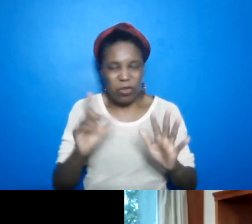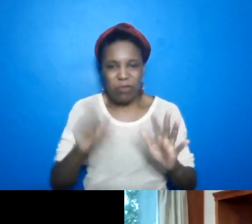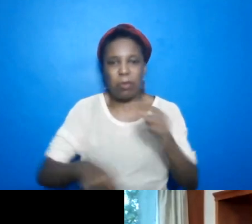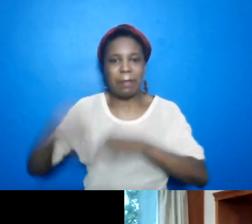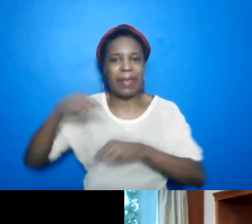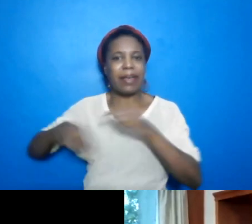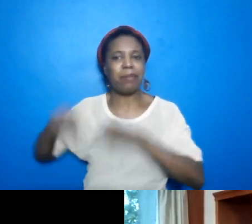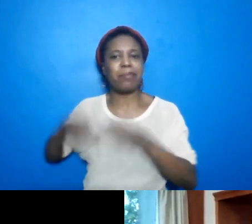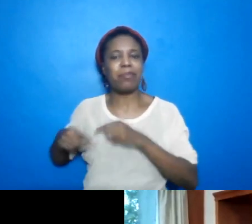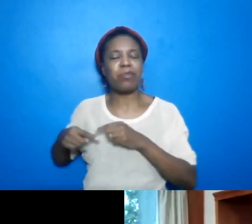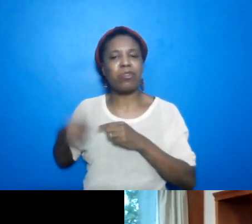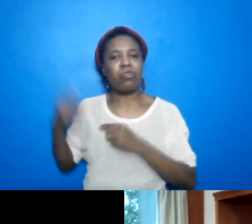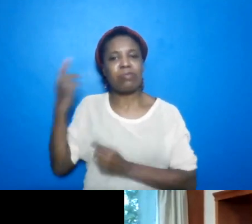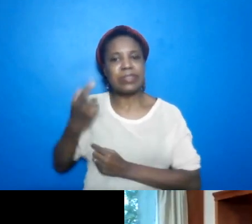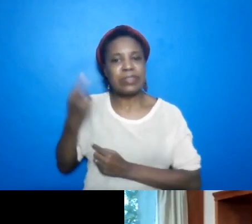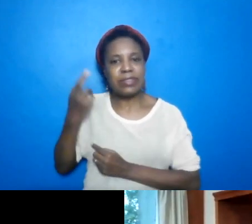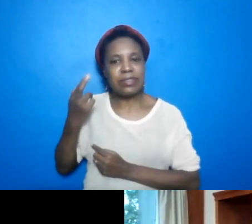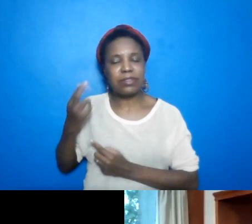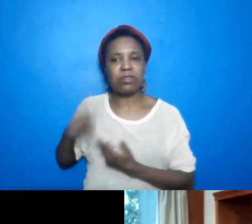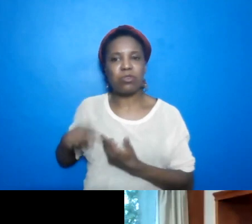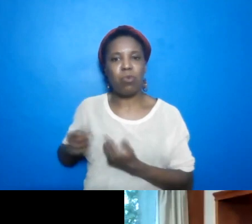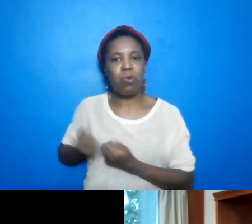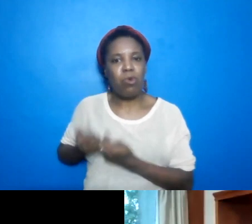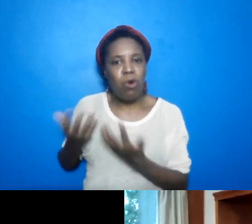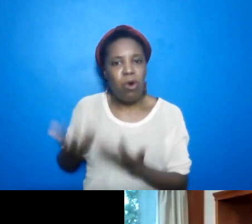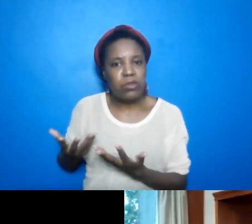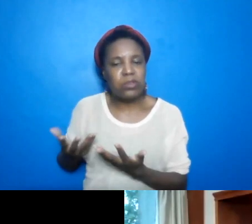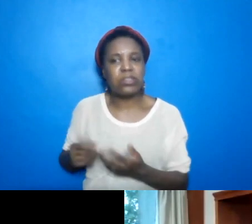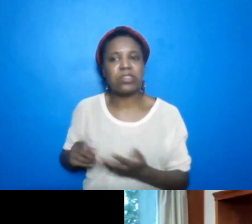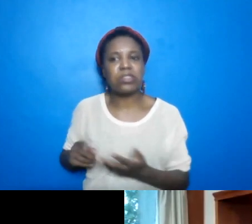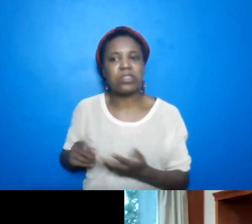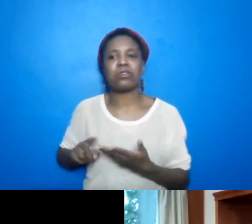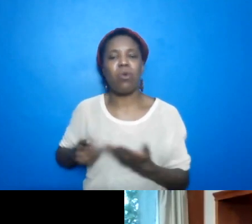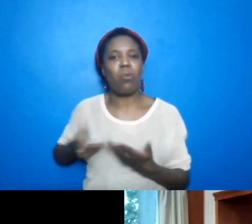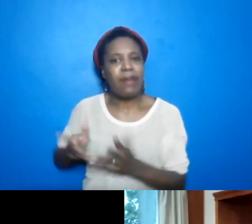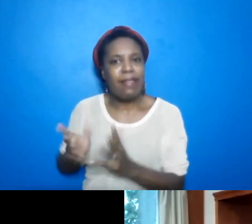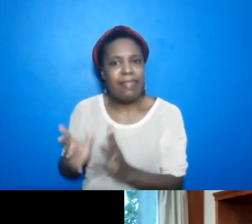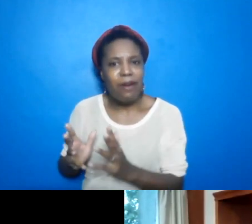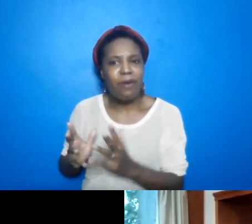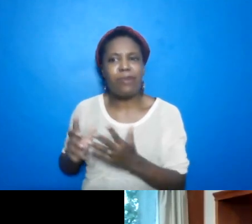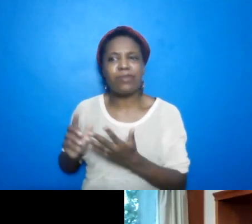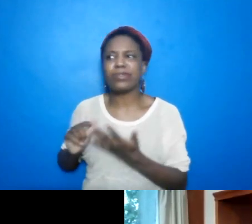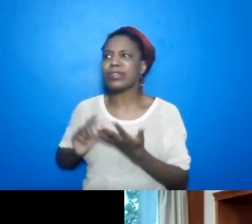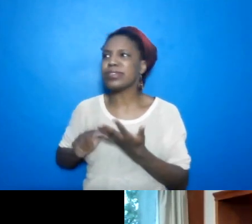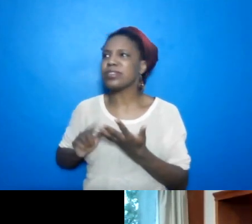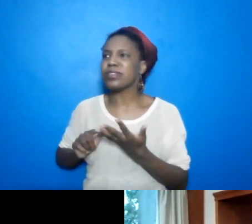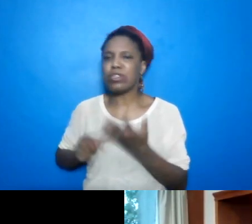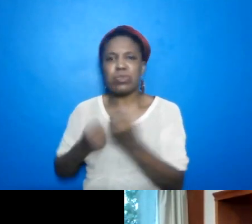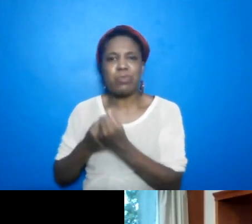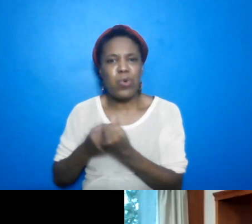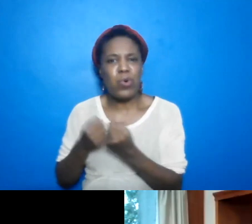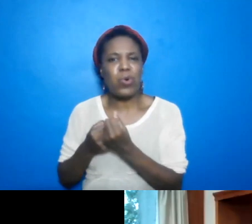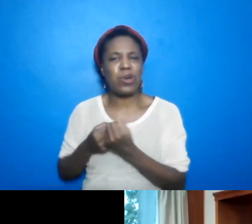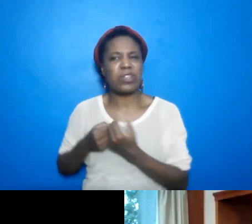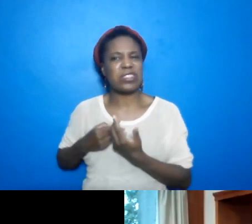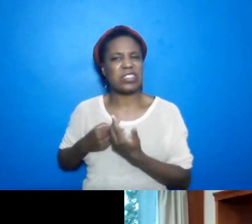those instances and allow them to go unaddressed or unaccounted. It seems to me there would